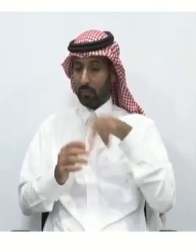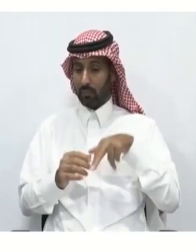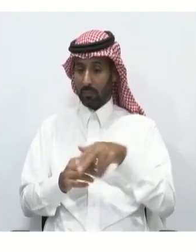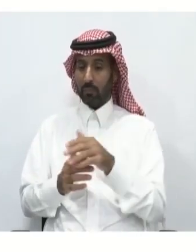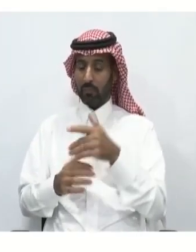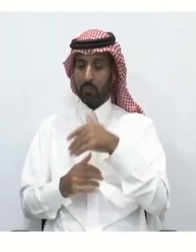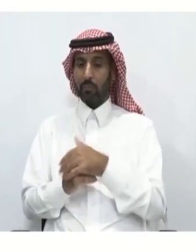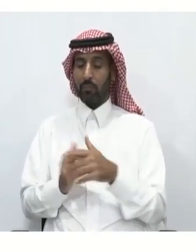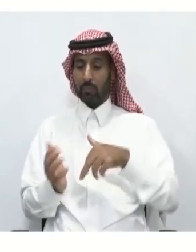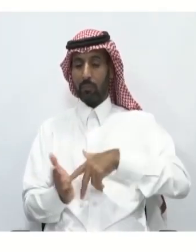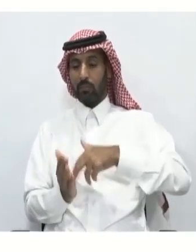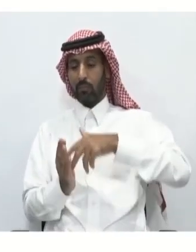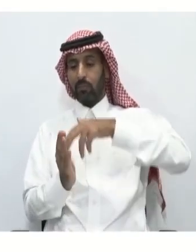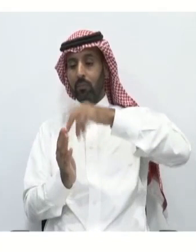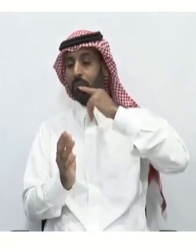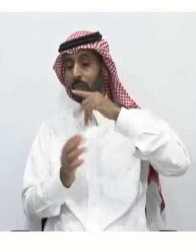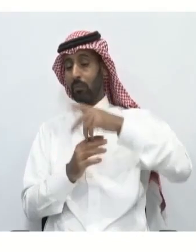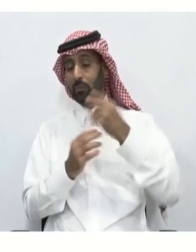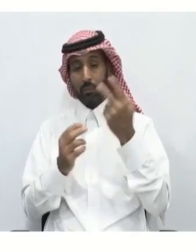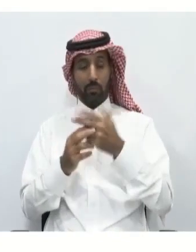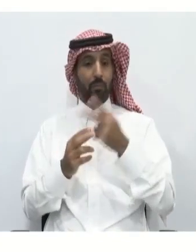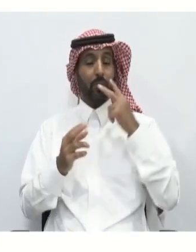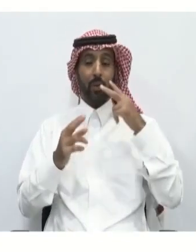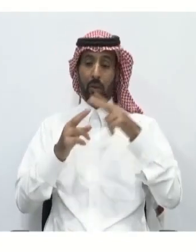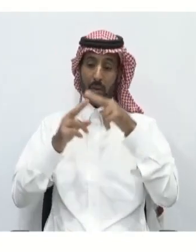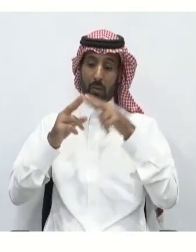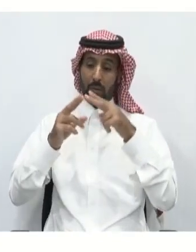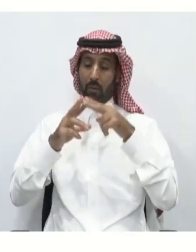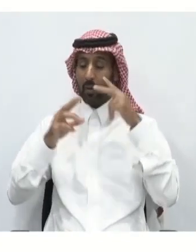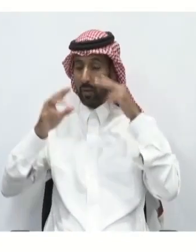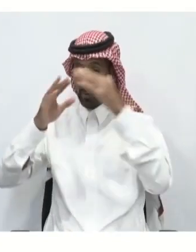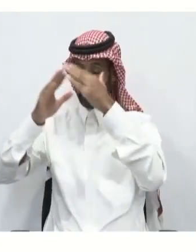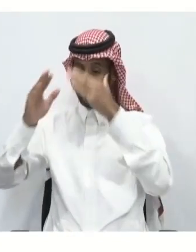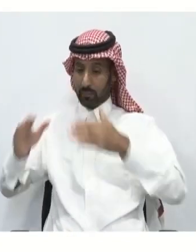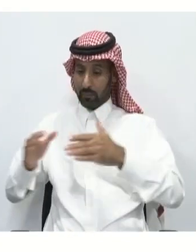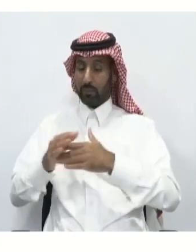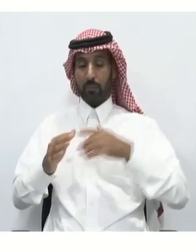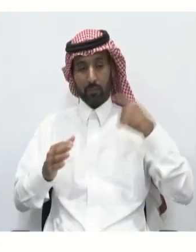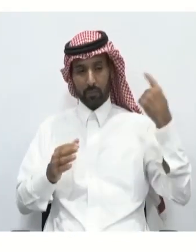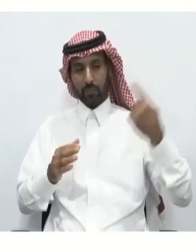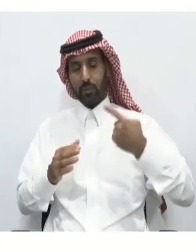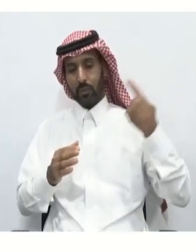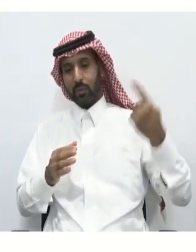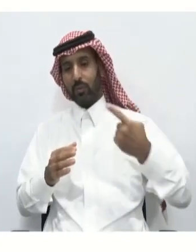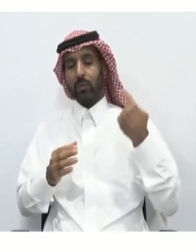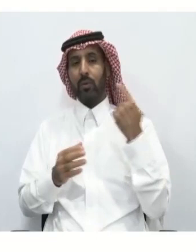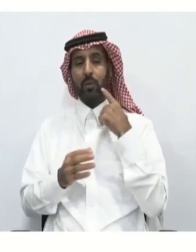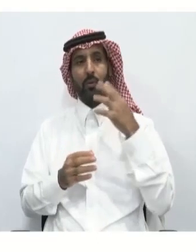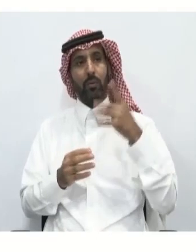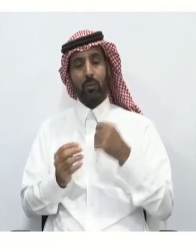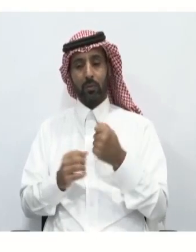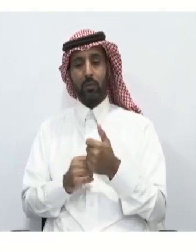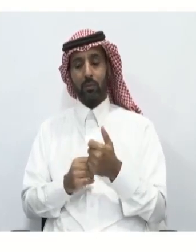to get to them. Every tent has electricity and fans. Although the camps are rustic, the cost is still